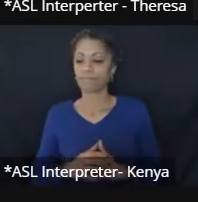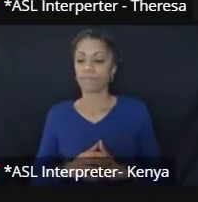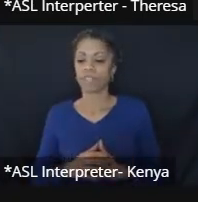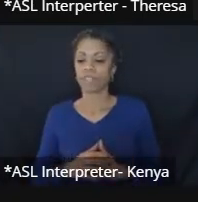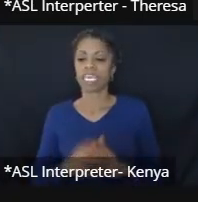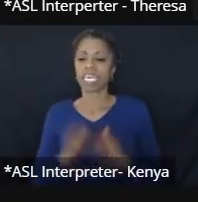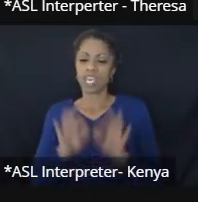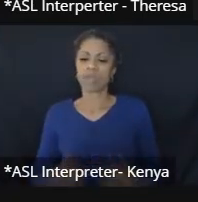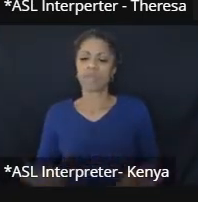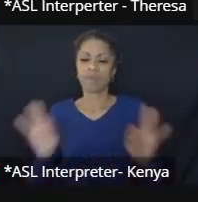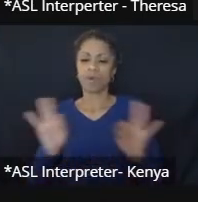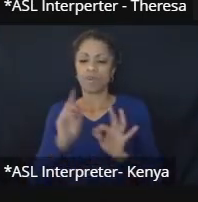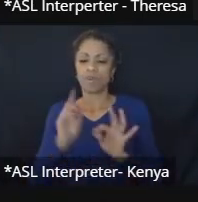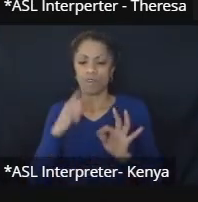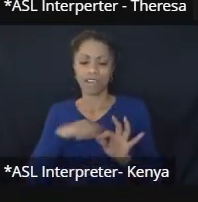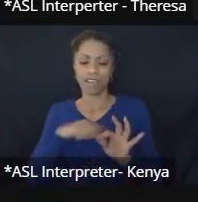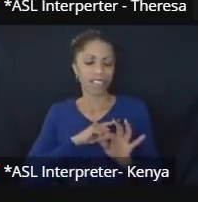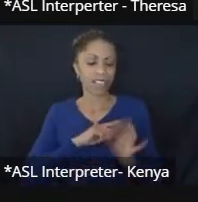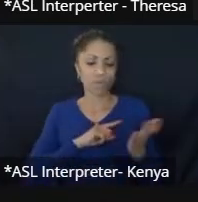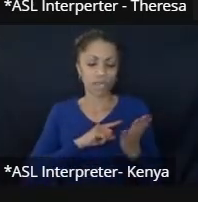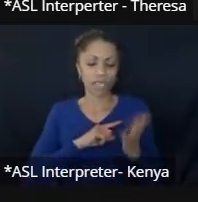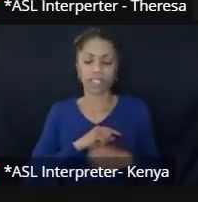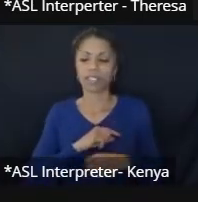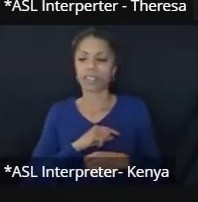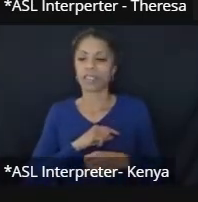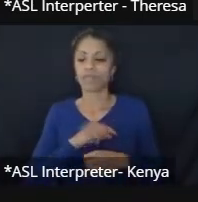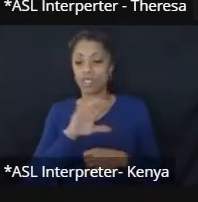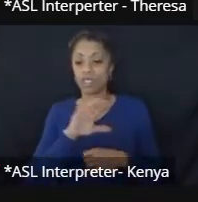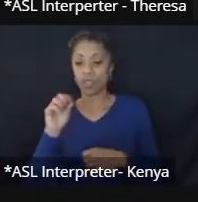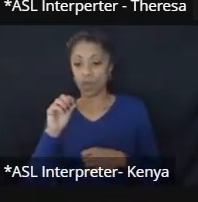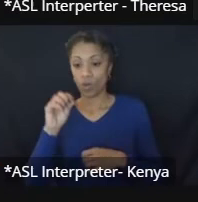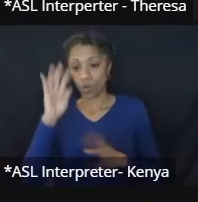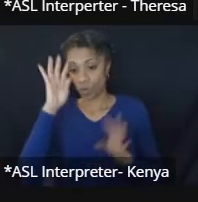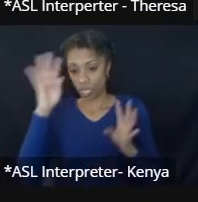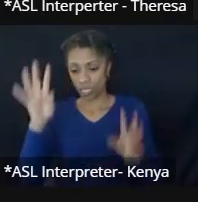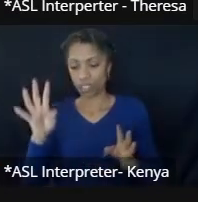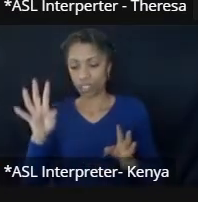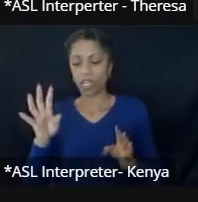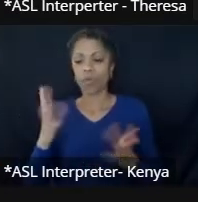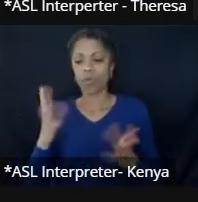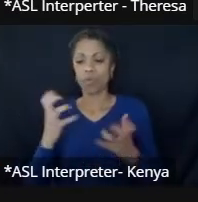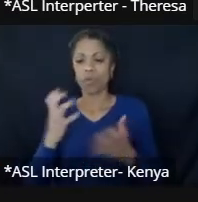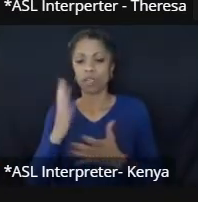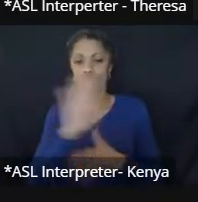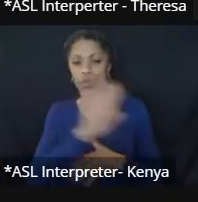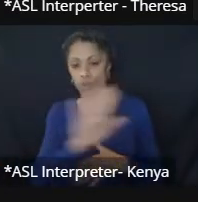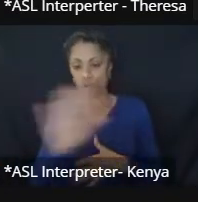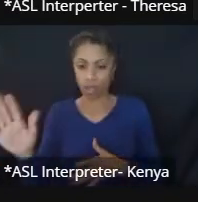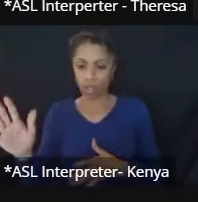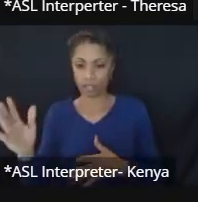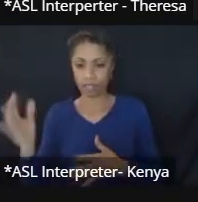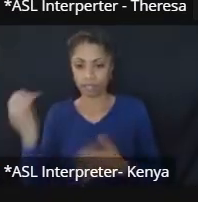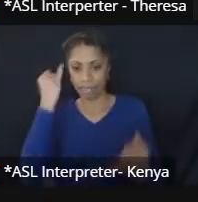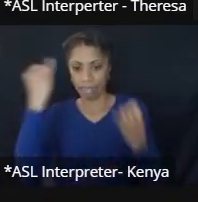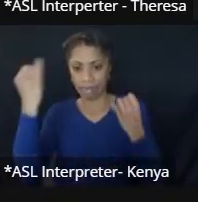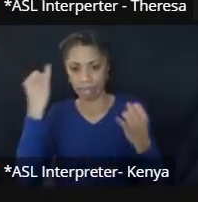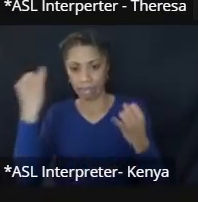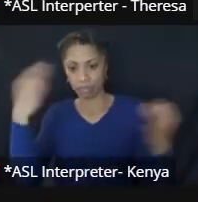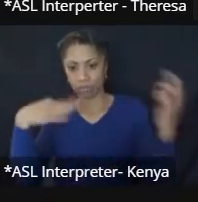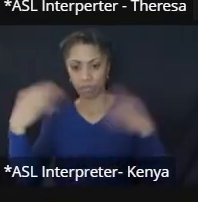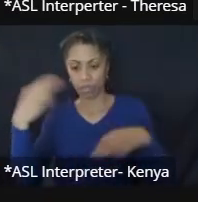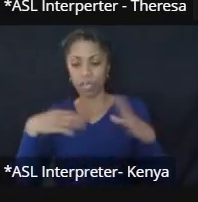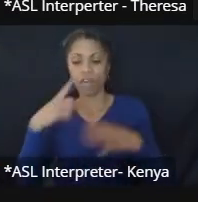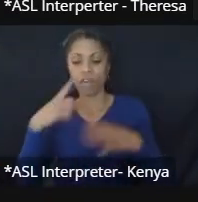spirit of co-creation, that we get some input from all of you on our strategic plan. This is something that we have been working